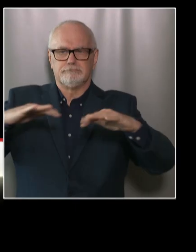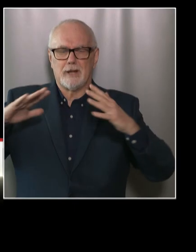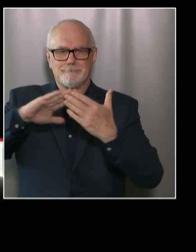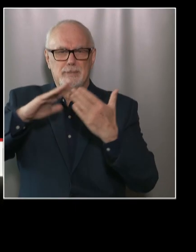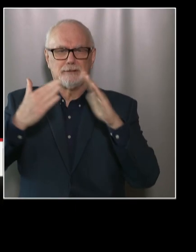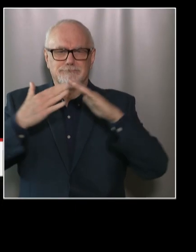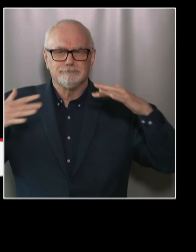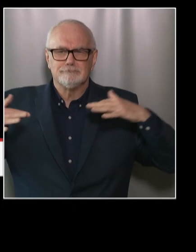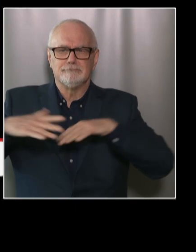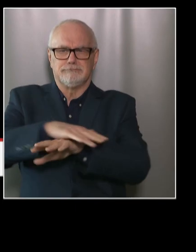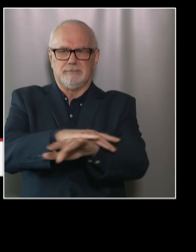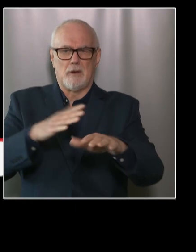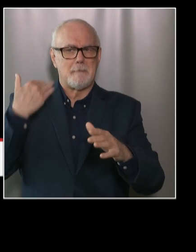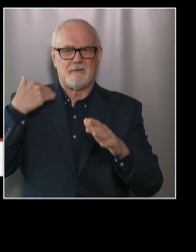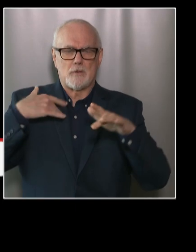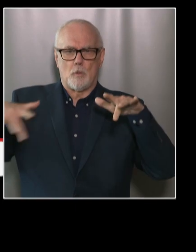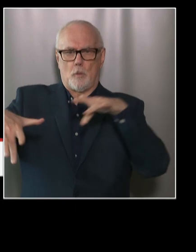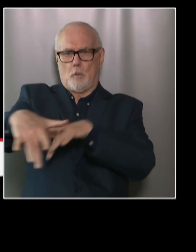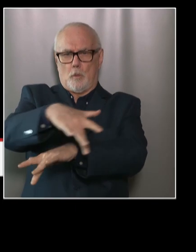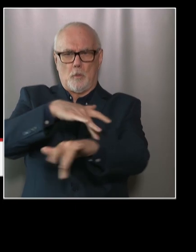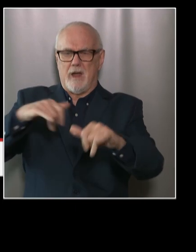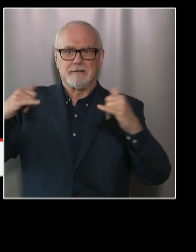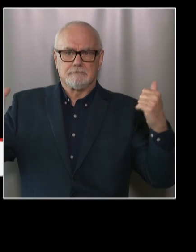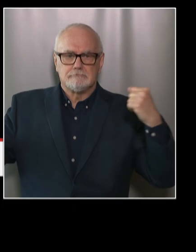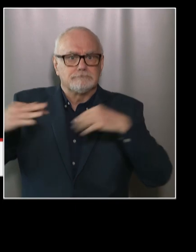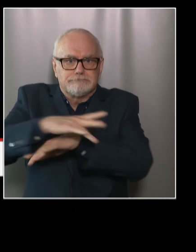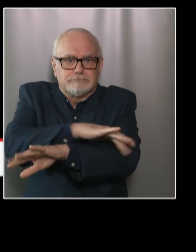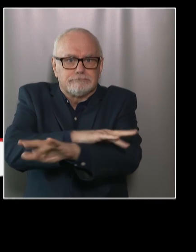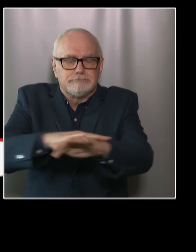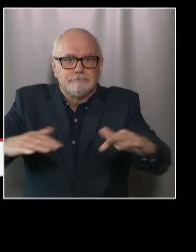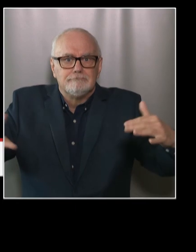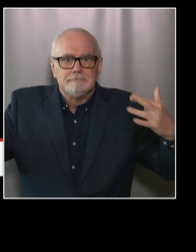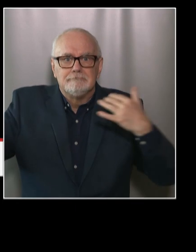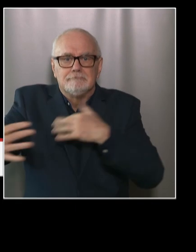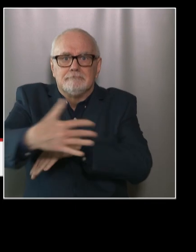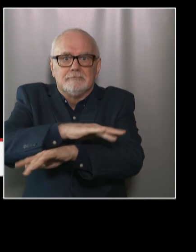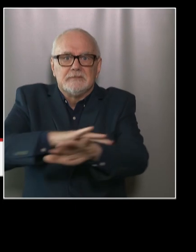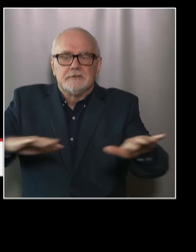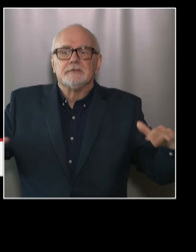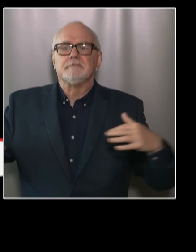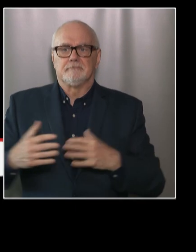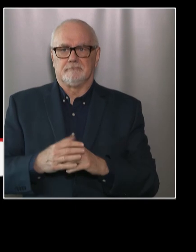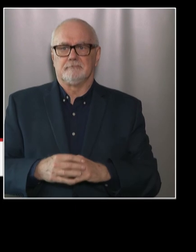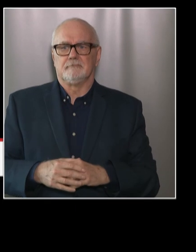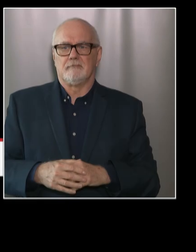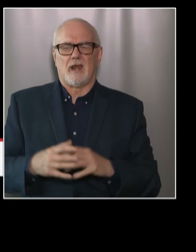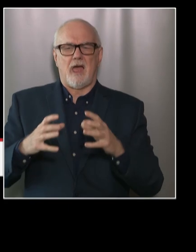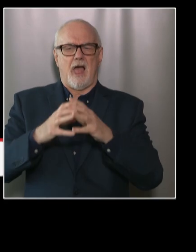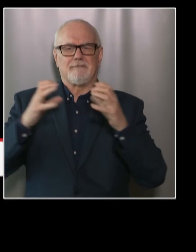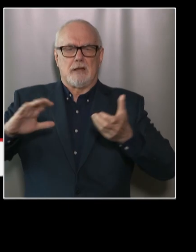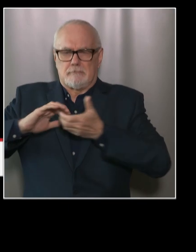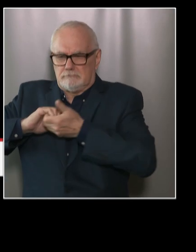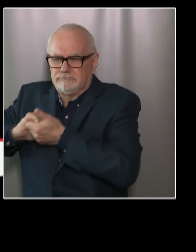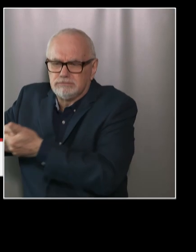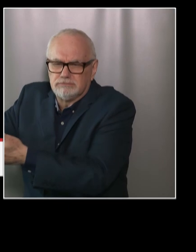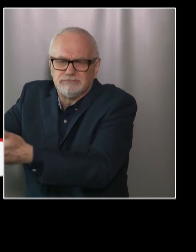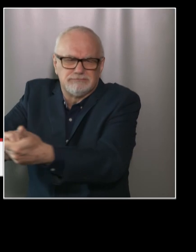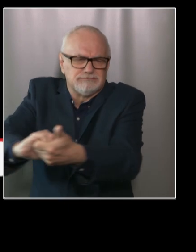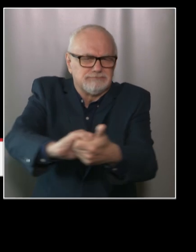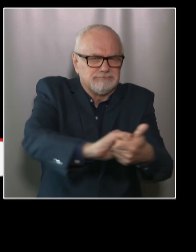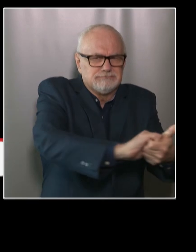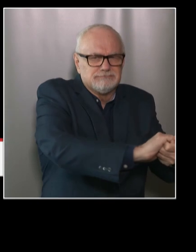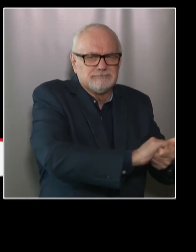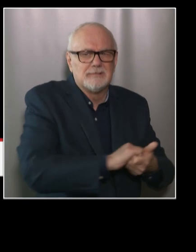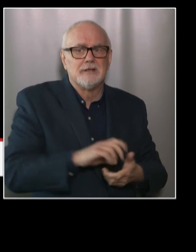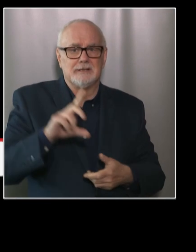received substantial support from the district, including the land conveyed by DMPED and $25 million in LIHTC